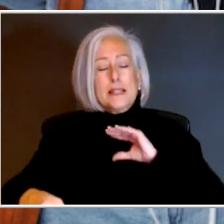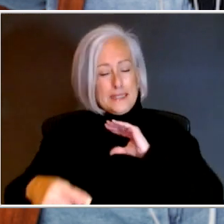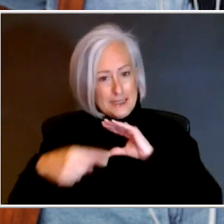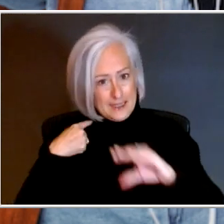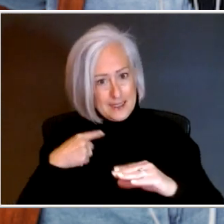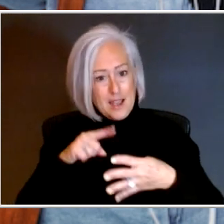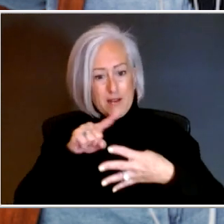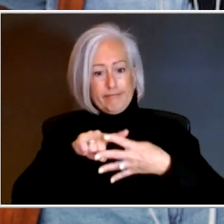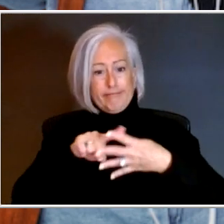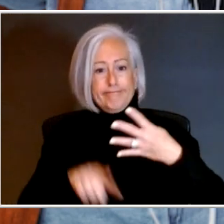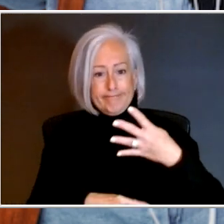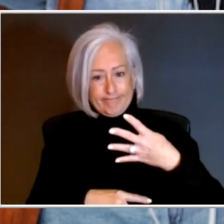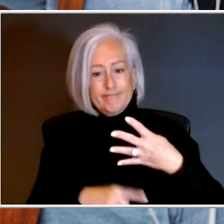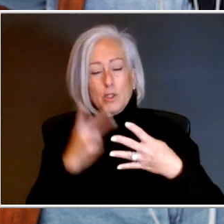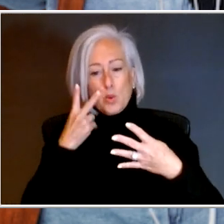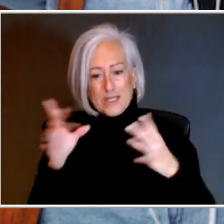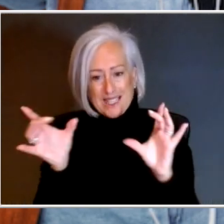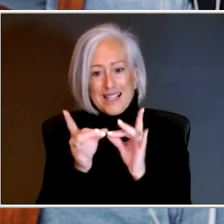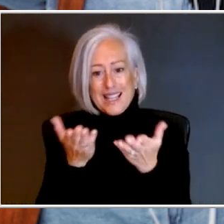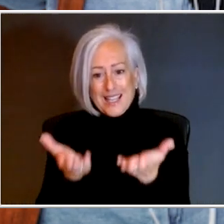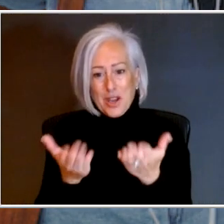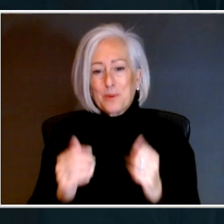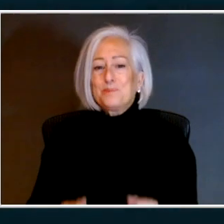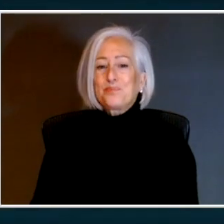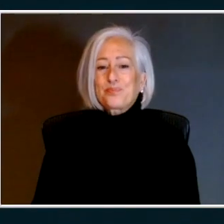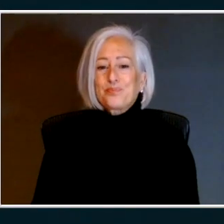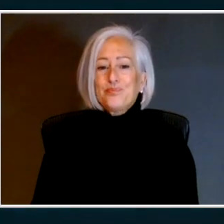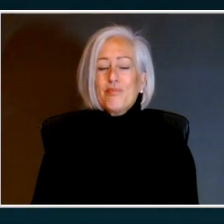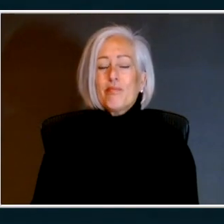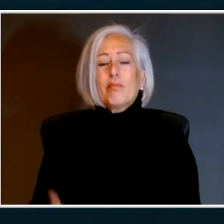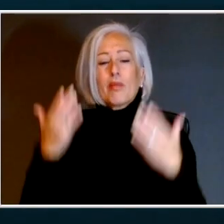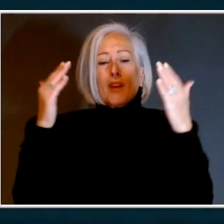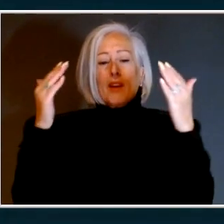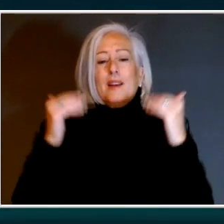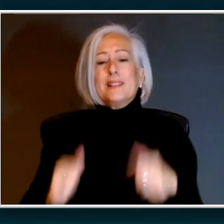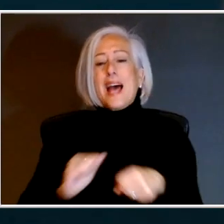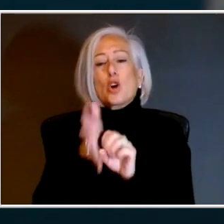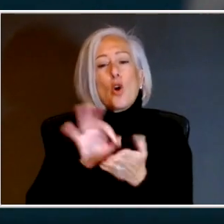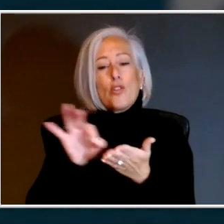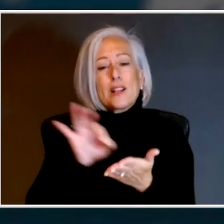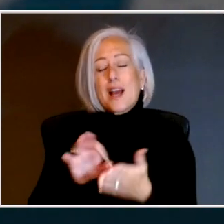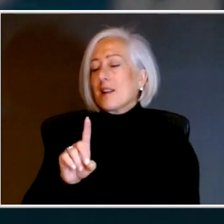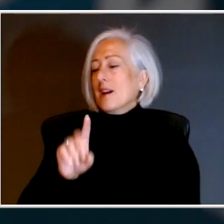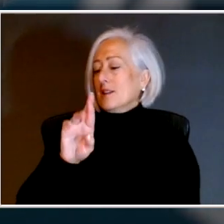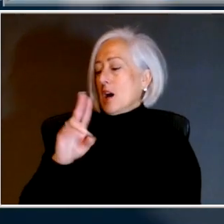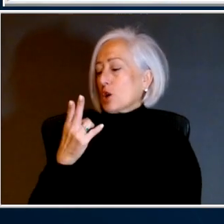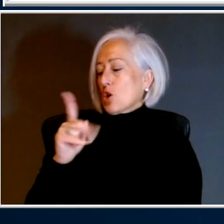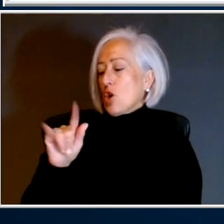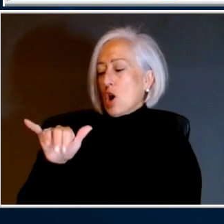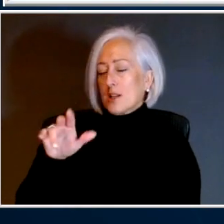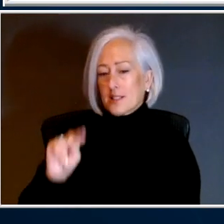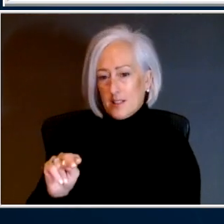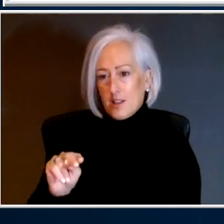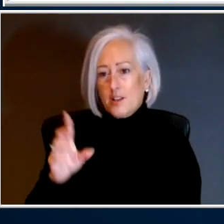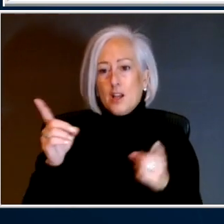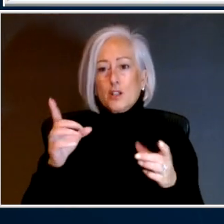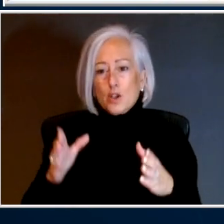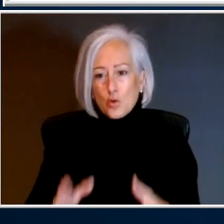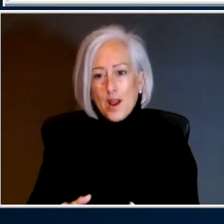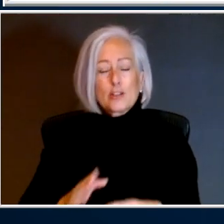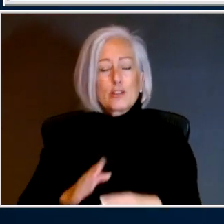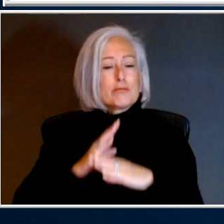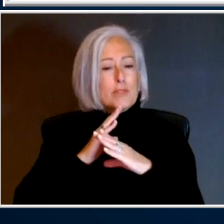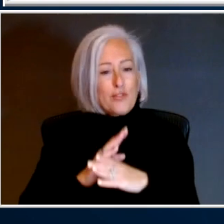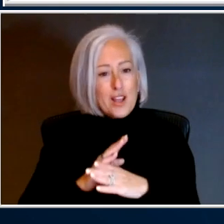There are links right there on your screen. But let's get a quick check of our COVID count. Dr. Dana Hawkinson joins us. He's Medical Director of Infection Prevention and Control. Good morning on